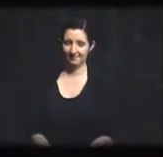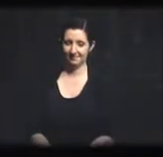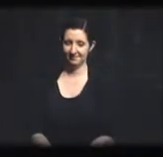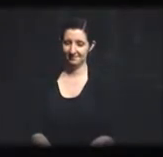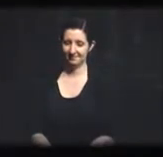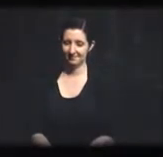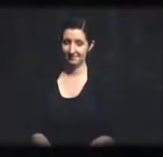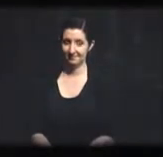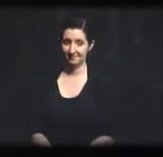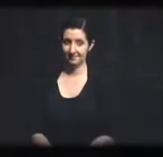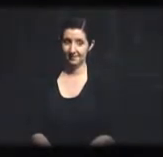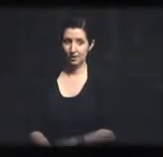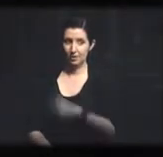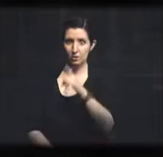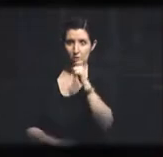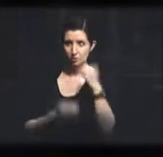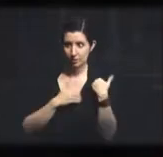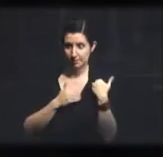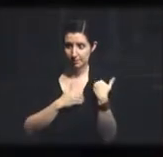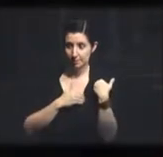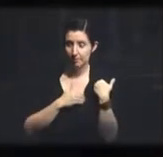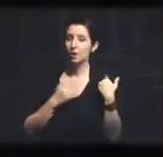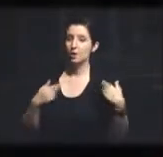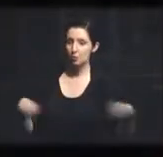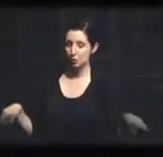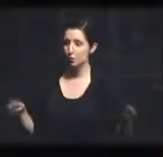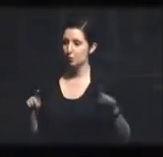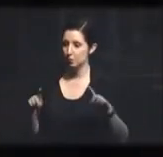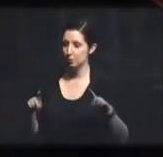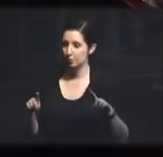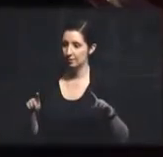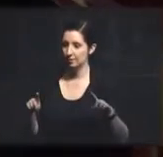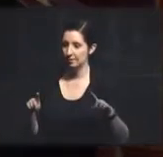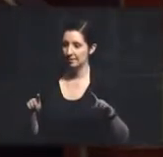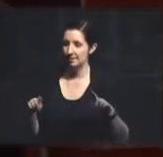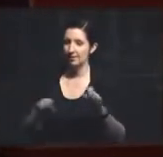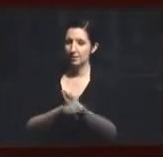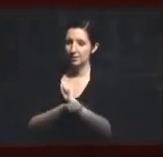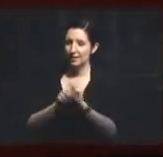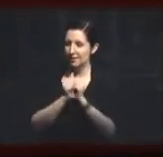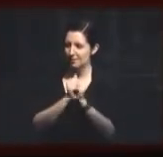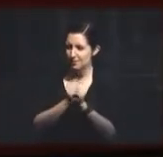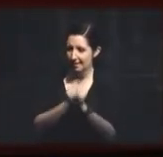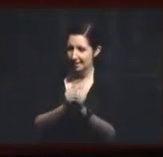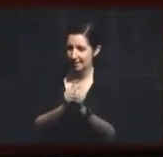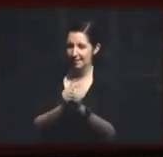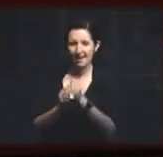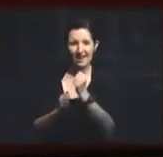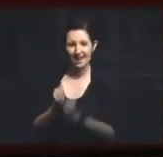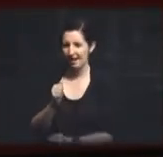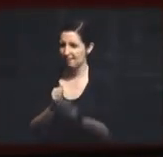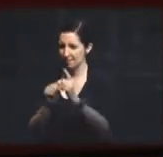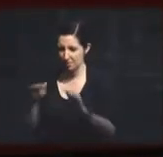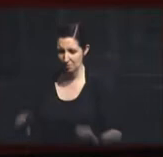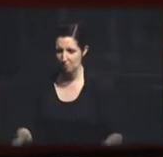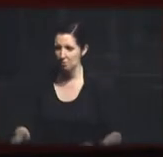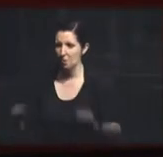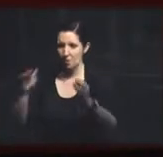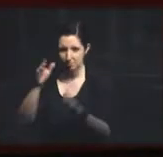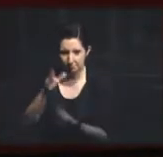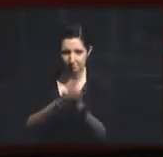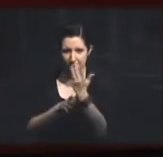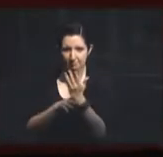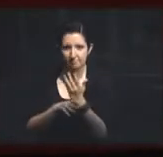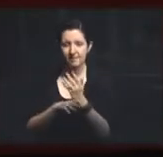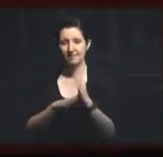You did that. That's where we get working together, everybody rowing in the same direction. How do we